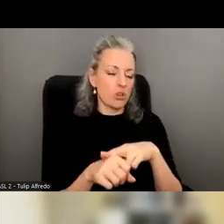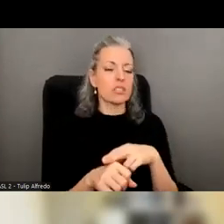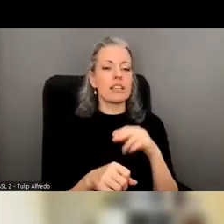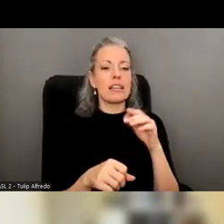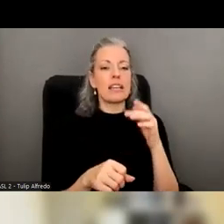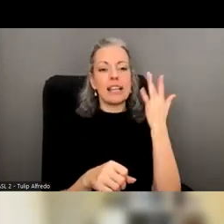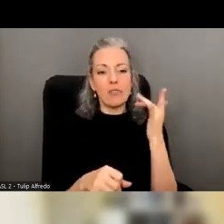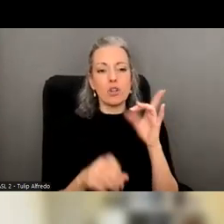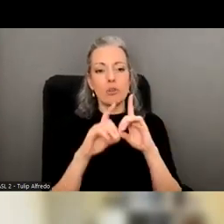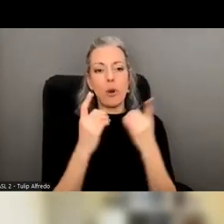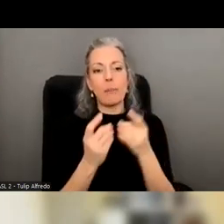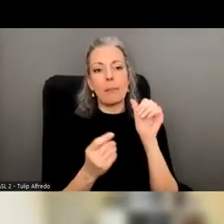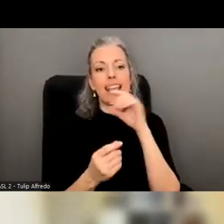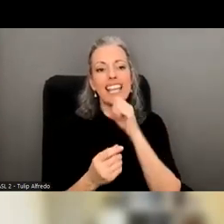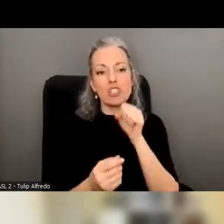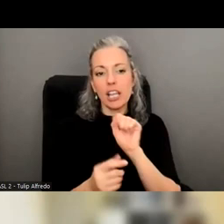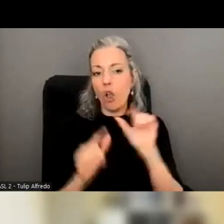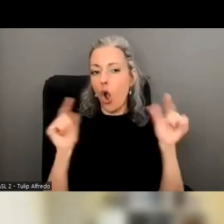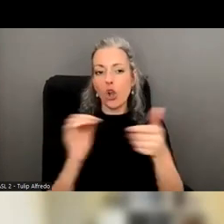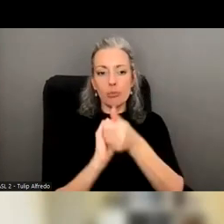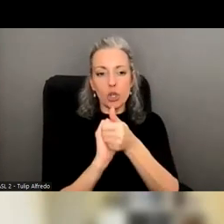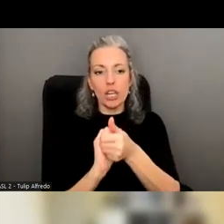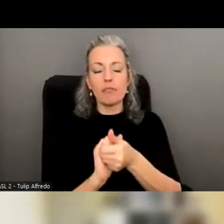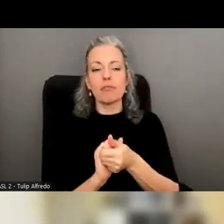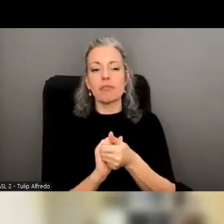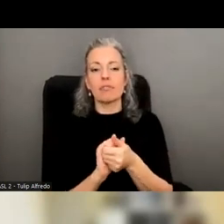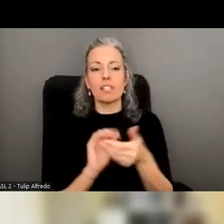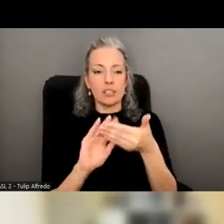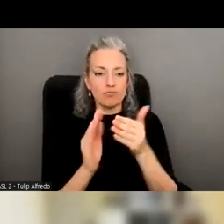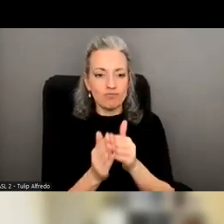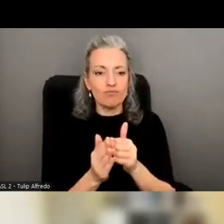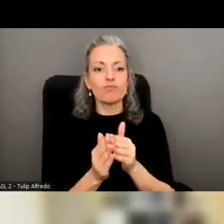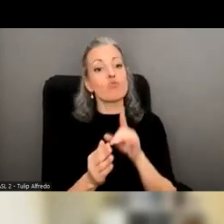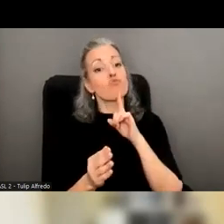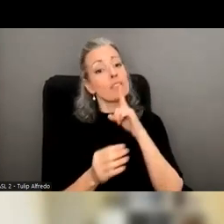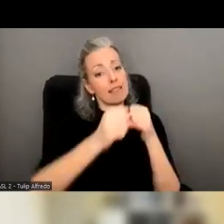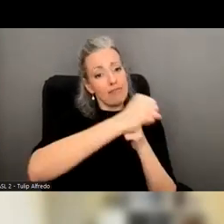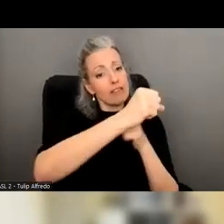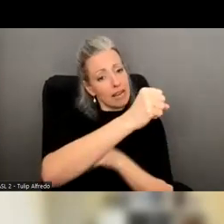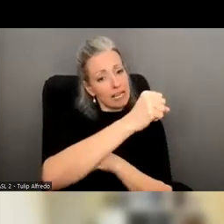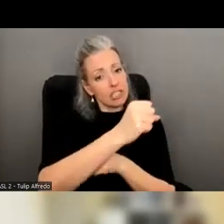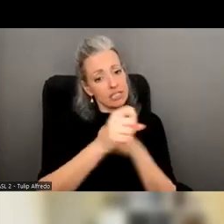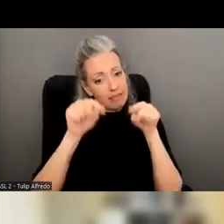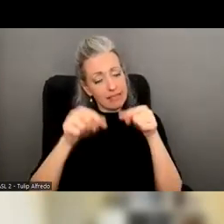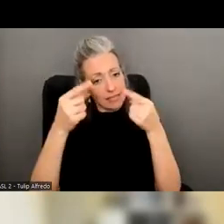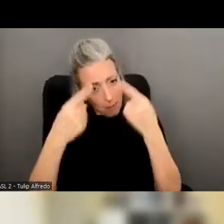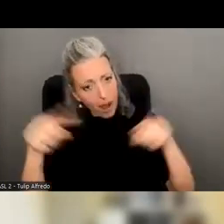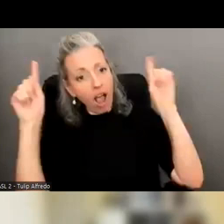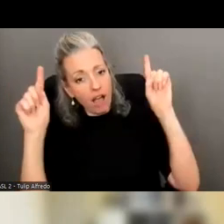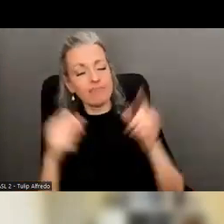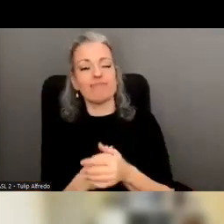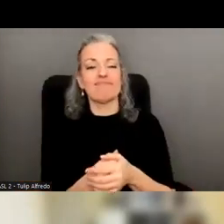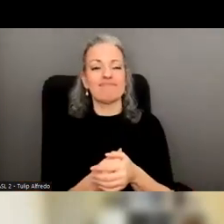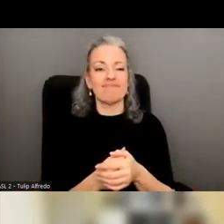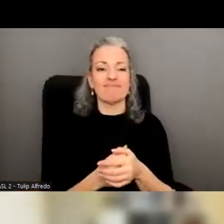the amazing community partners that have been foundational and critical to making this project happen. So happy to